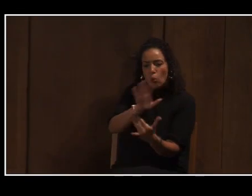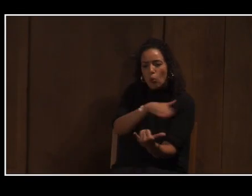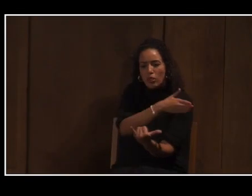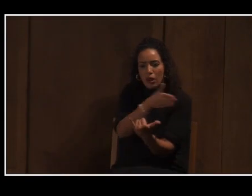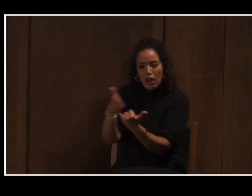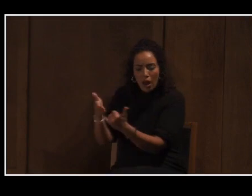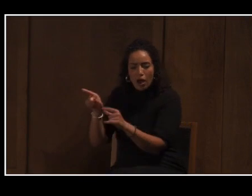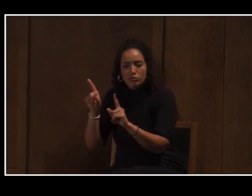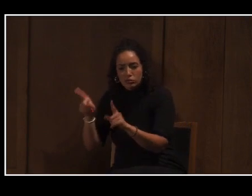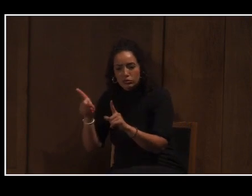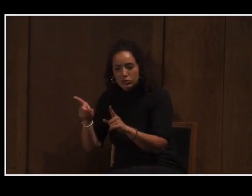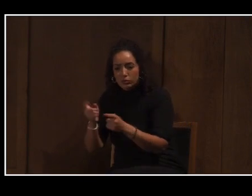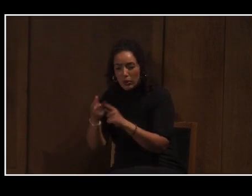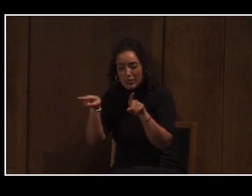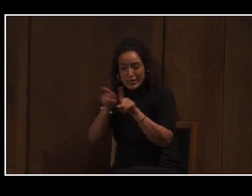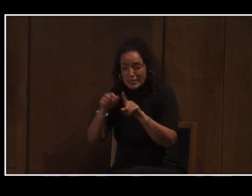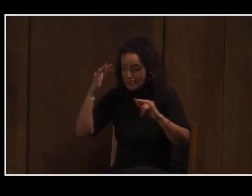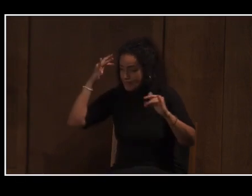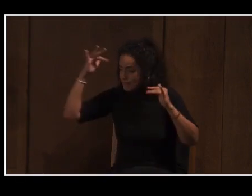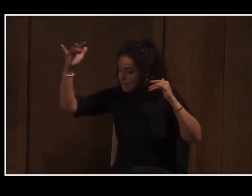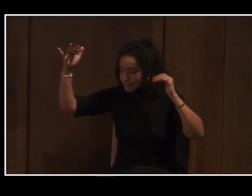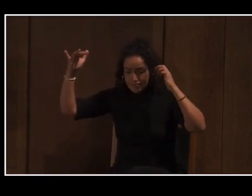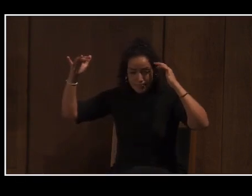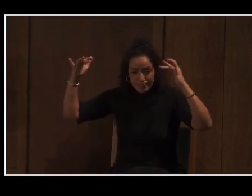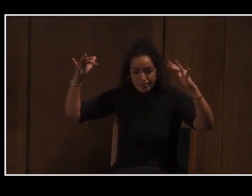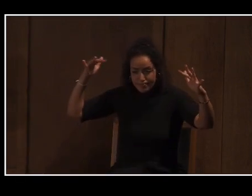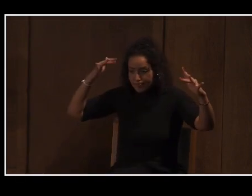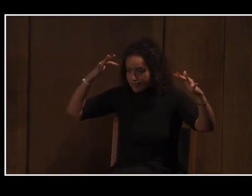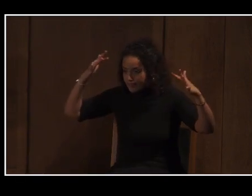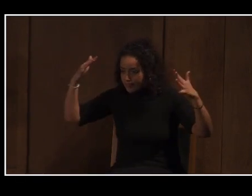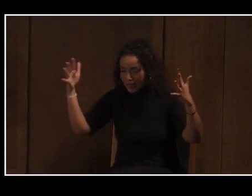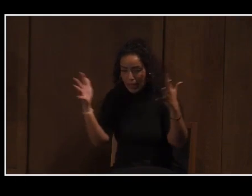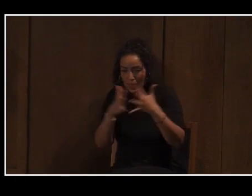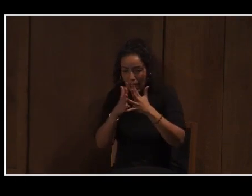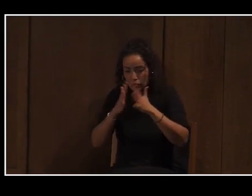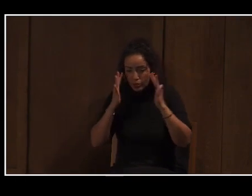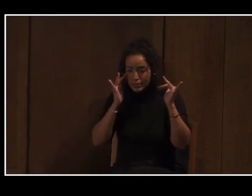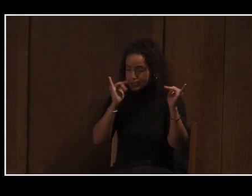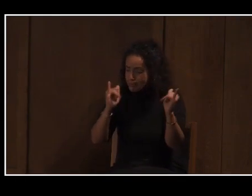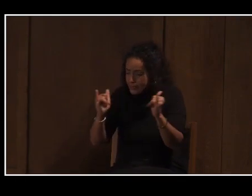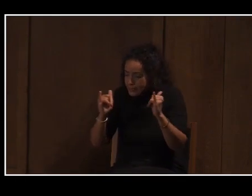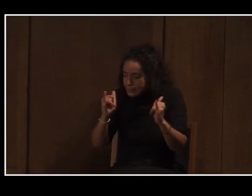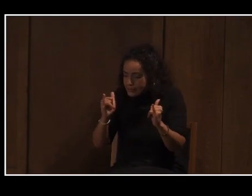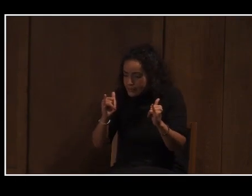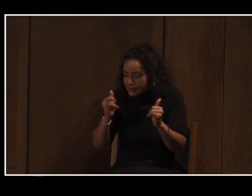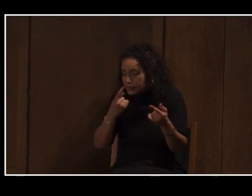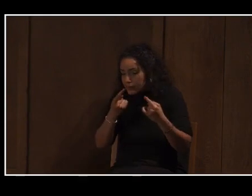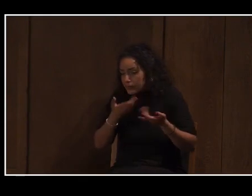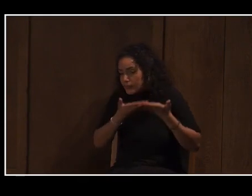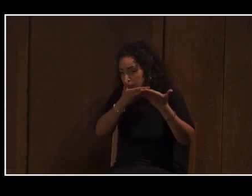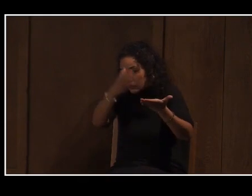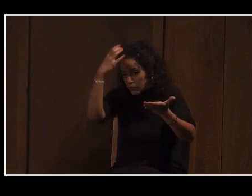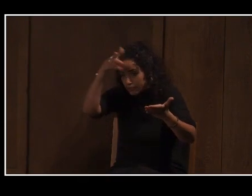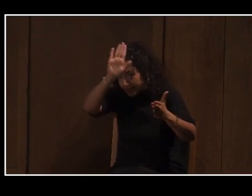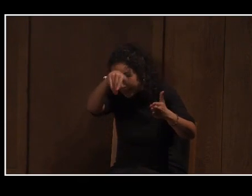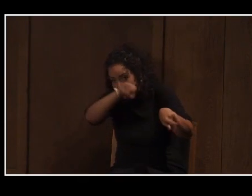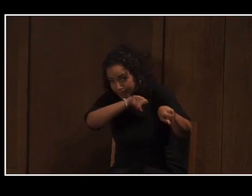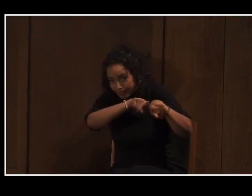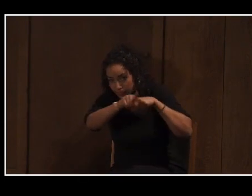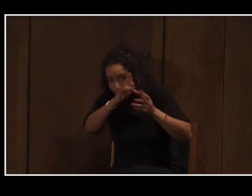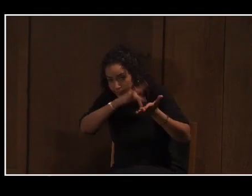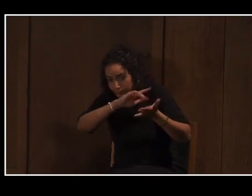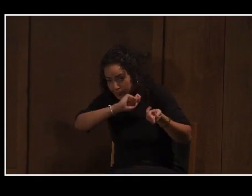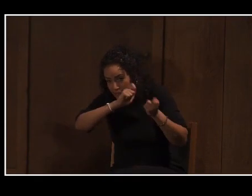We have the same ethos, which is basically how do we give a testing ground to governments where they can try out new things and also bridge